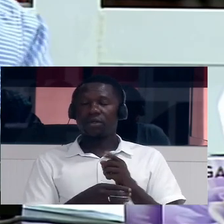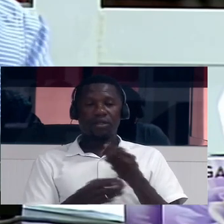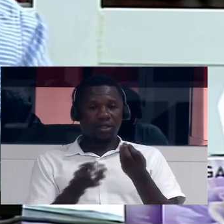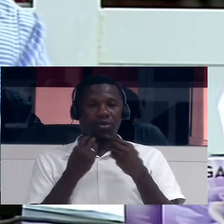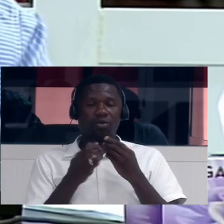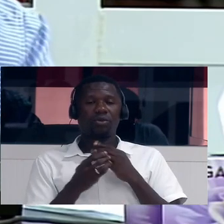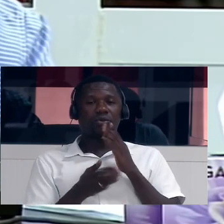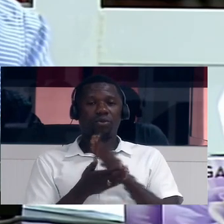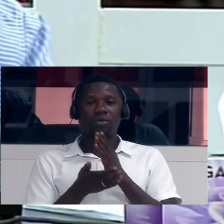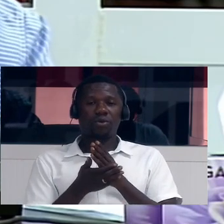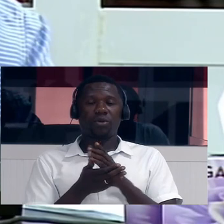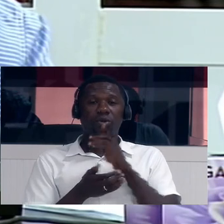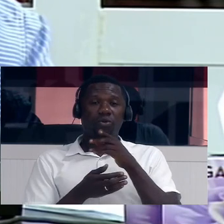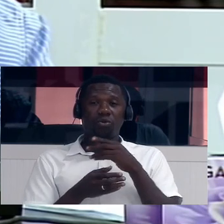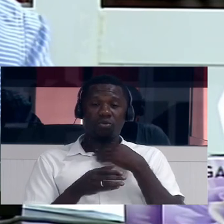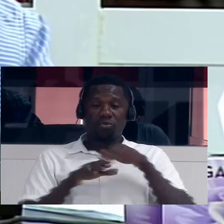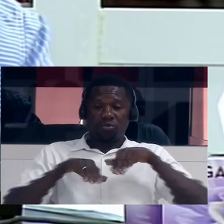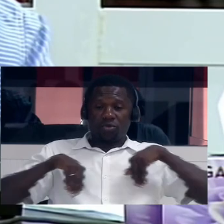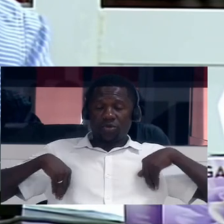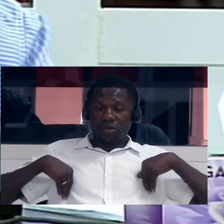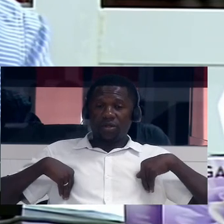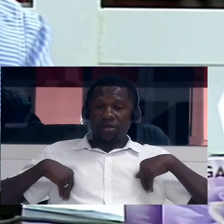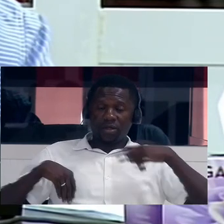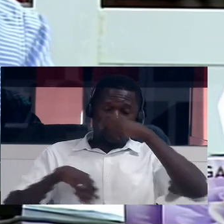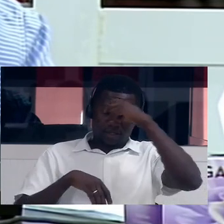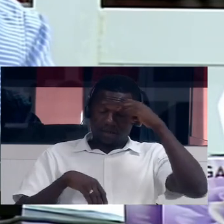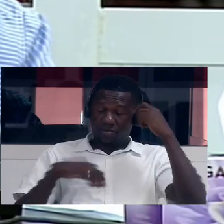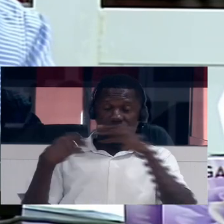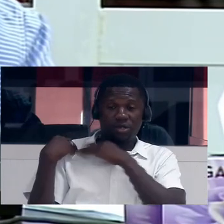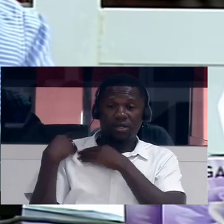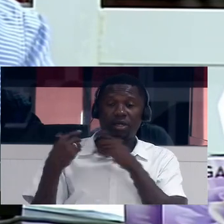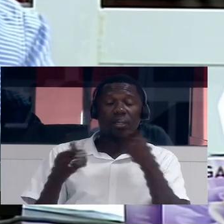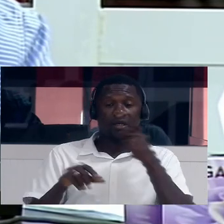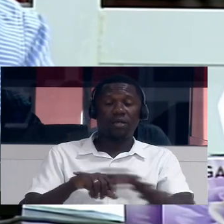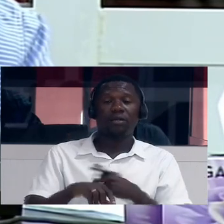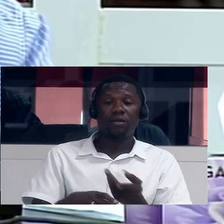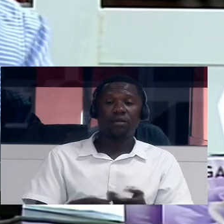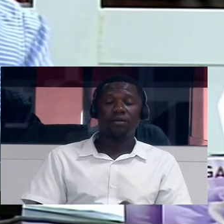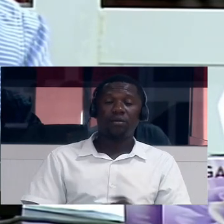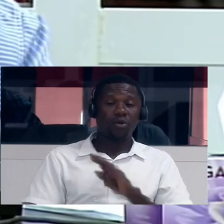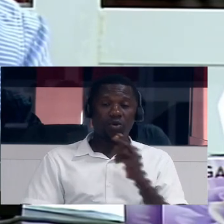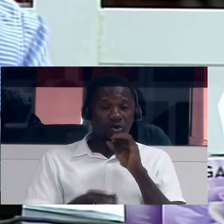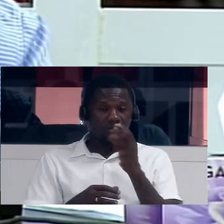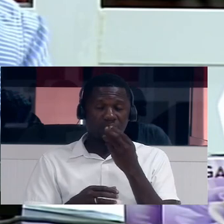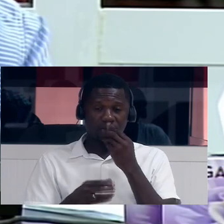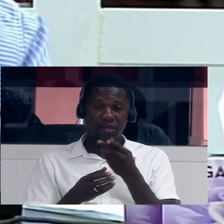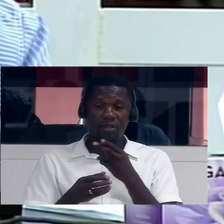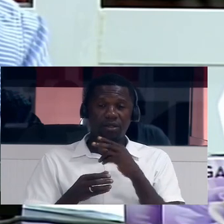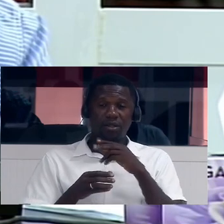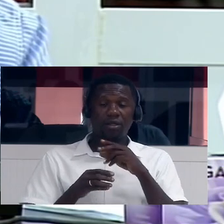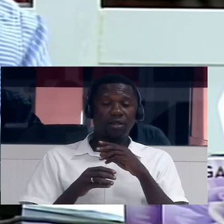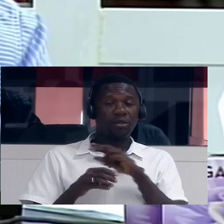fact. You disowned the operation at that point. I would not call it disown, but I did not want to get